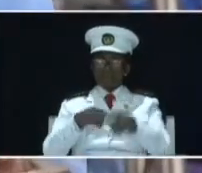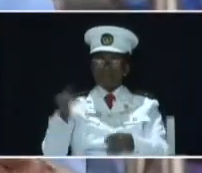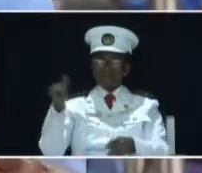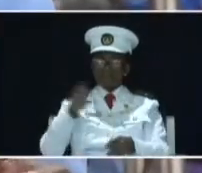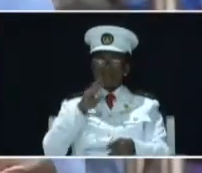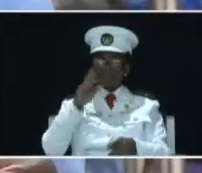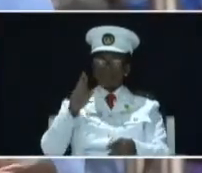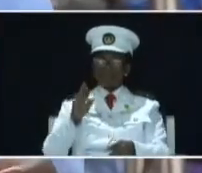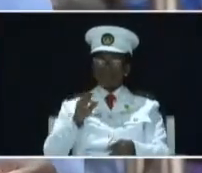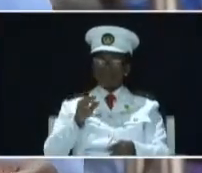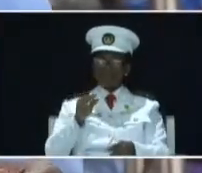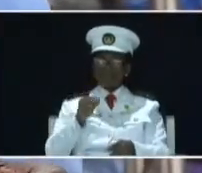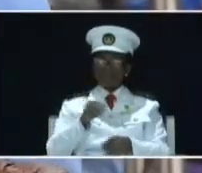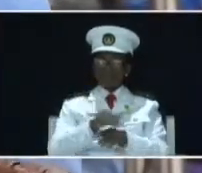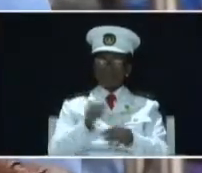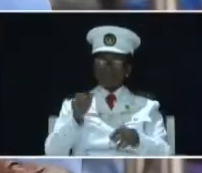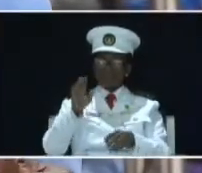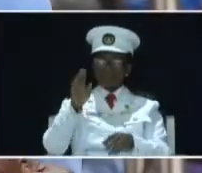customers.